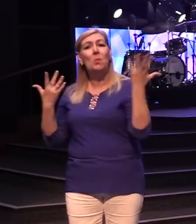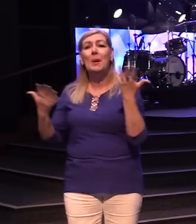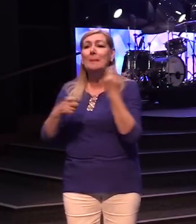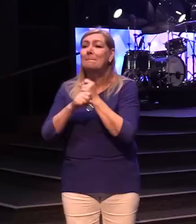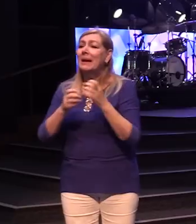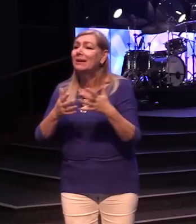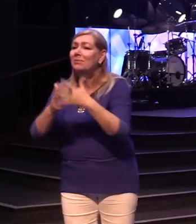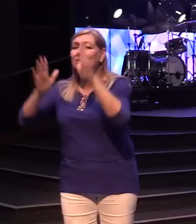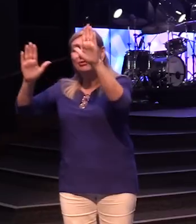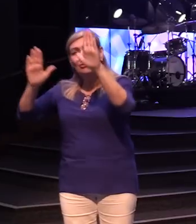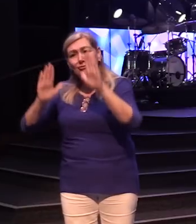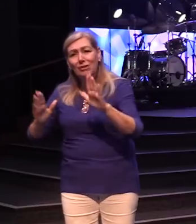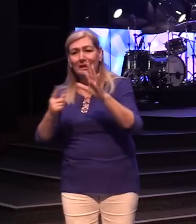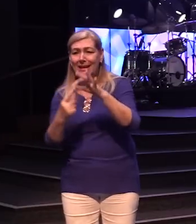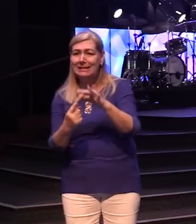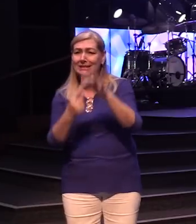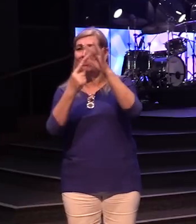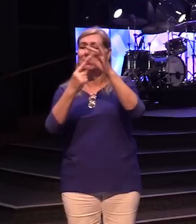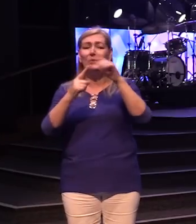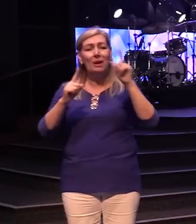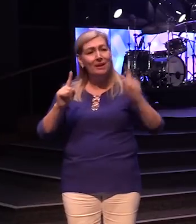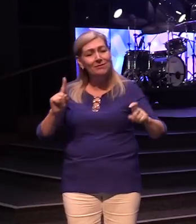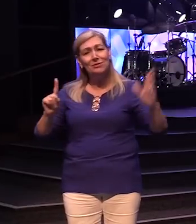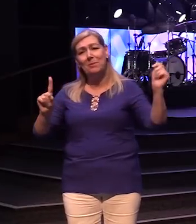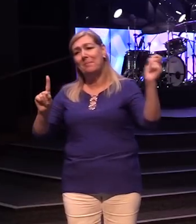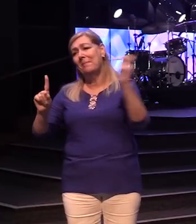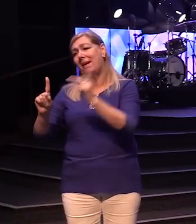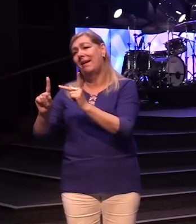great and exceptional.